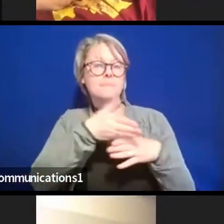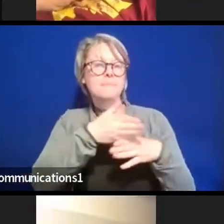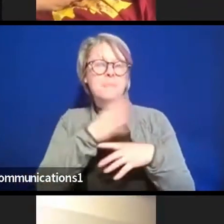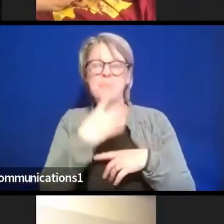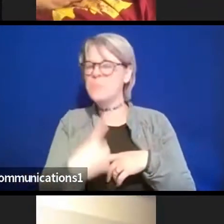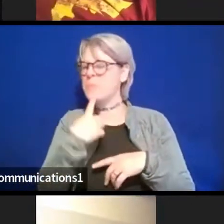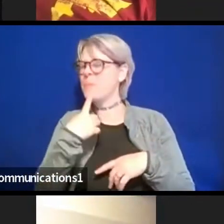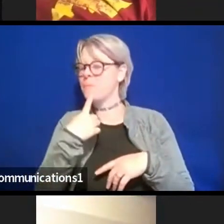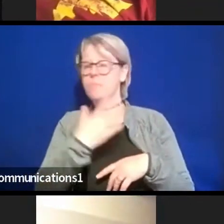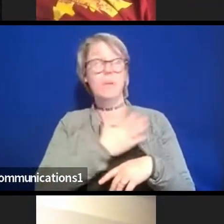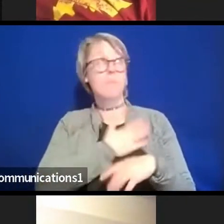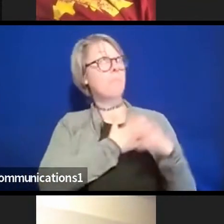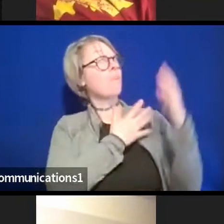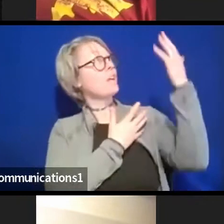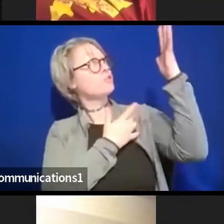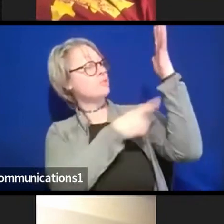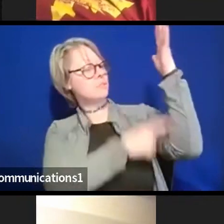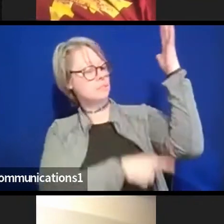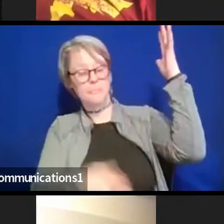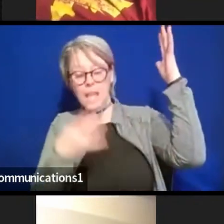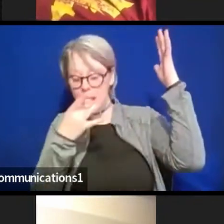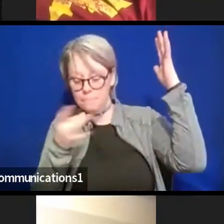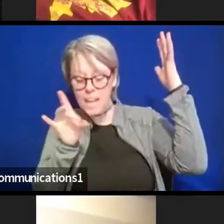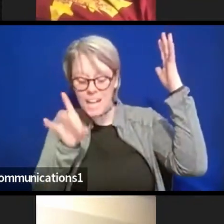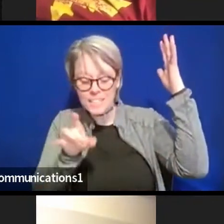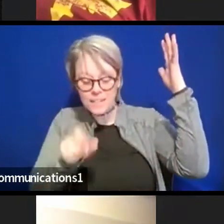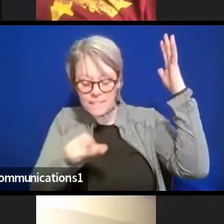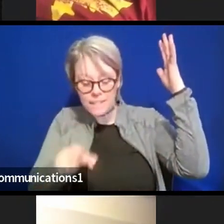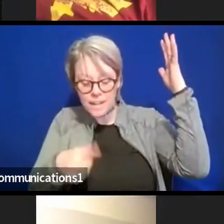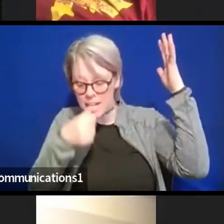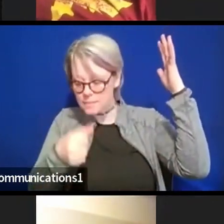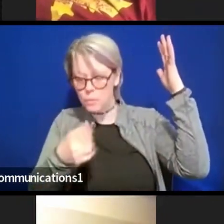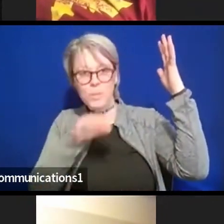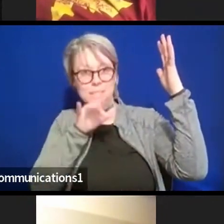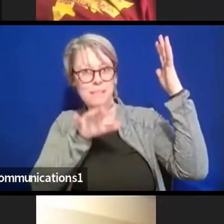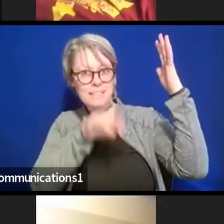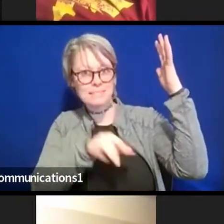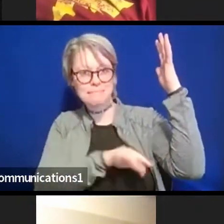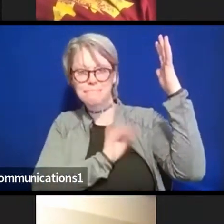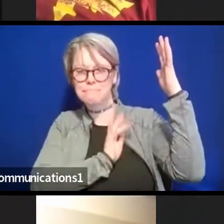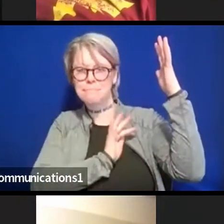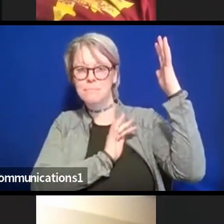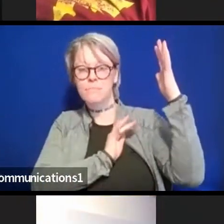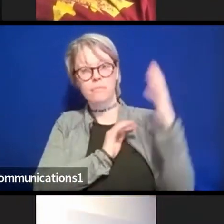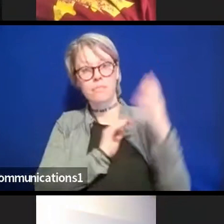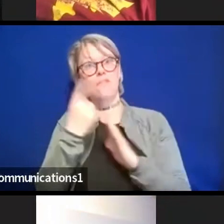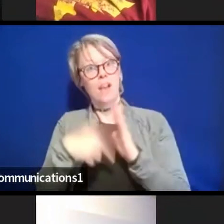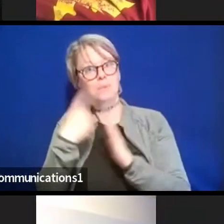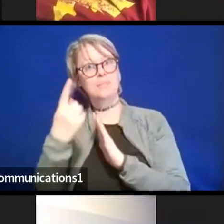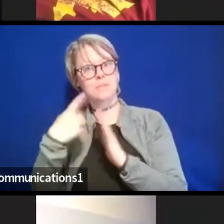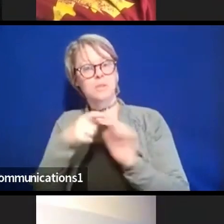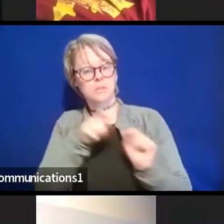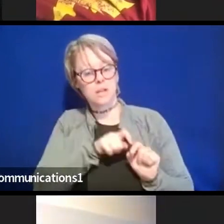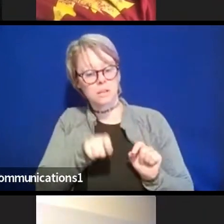the roots of my tree had a spicy, resinous kick when I scratched them with a fingernail. For several hours, I inched along the ground,